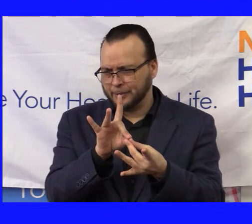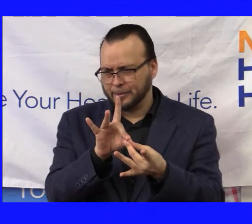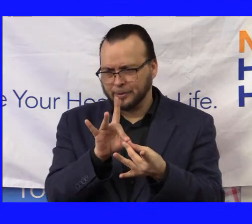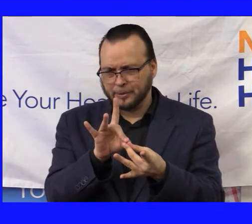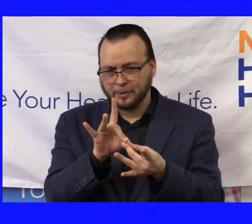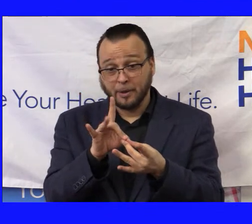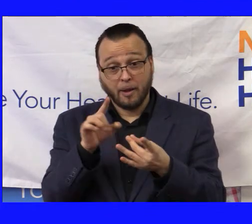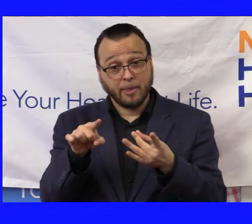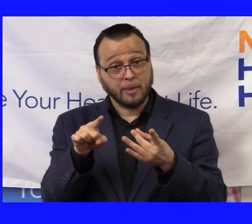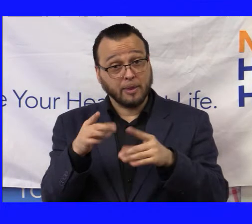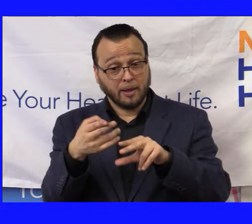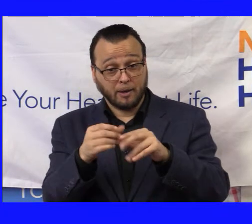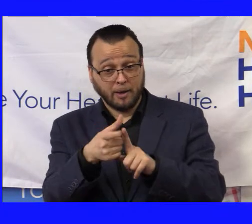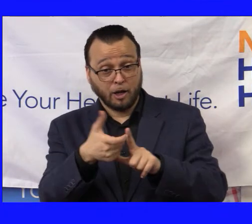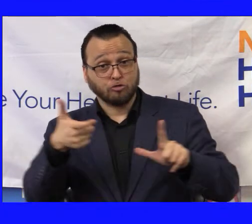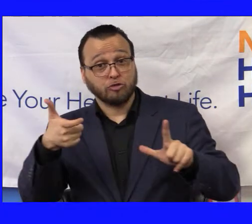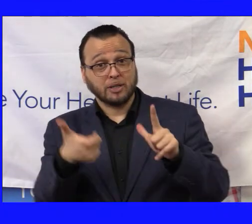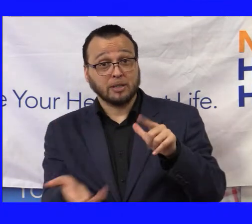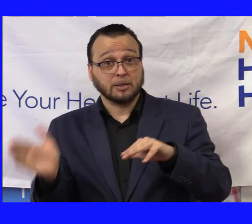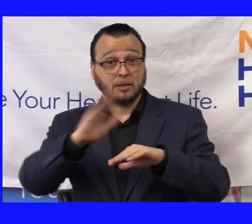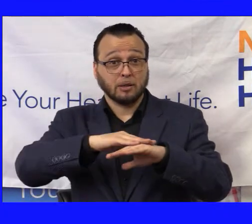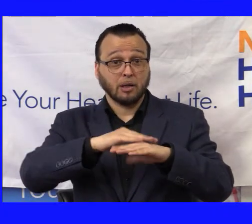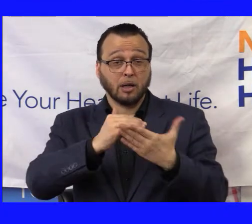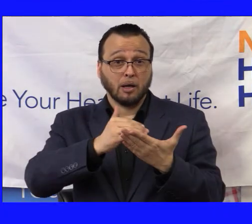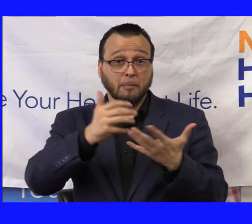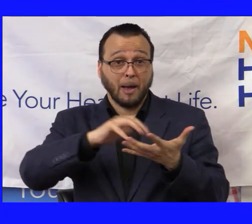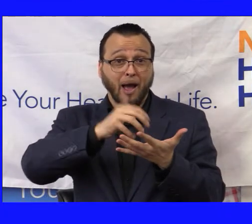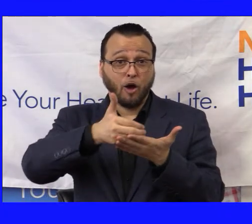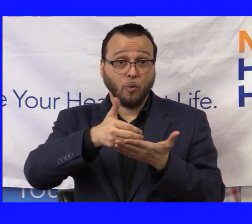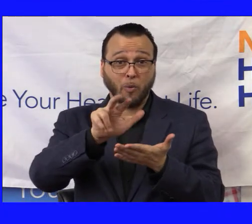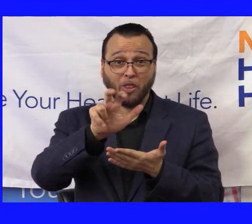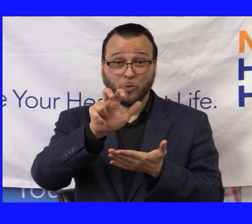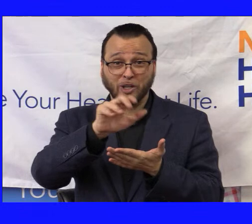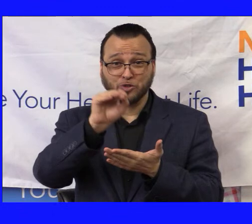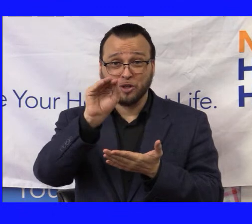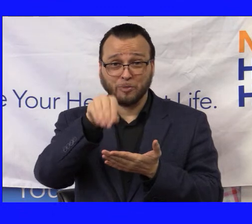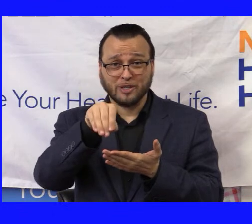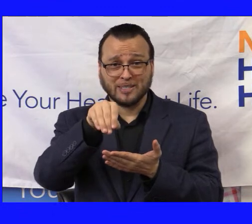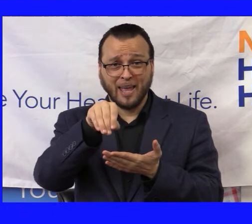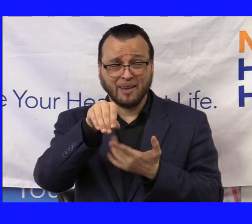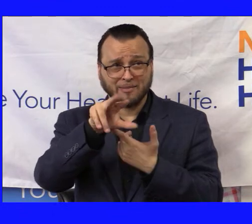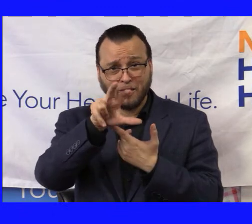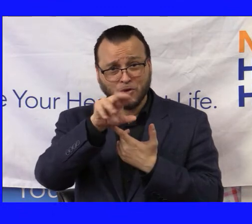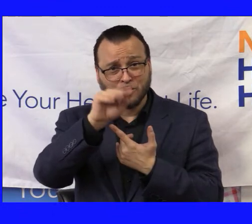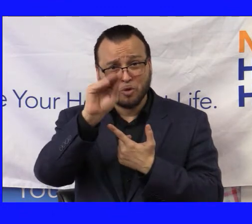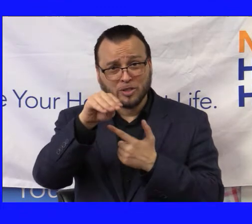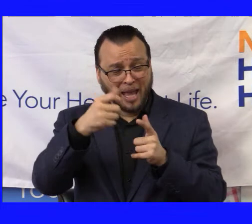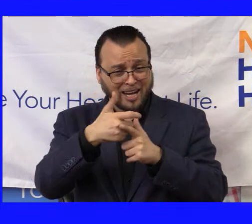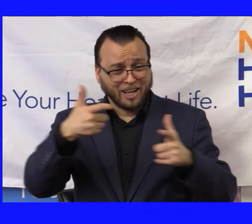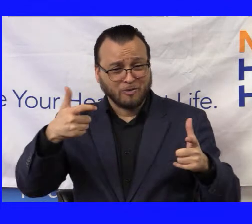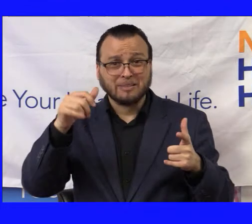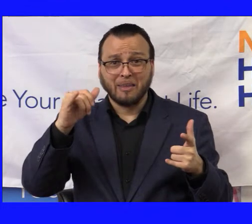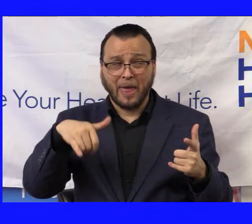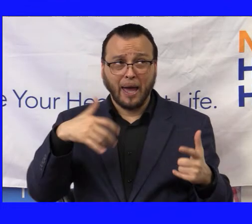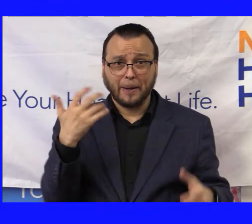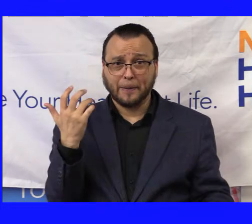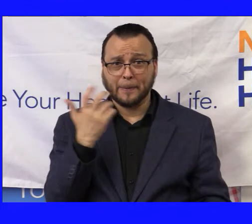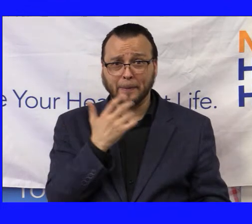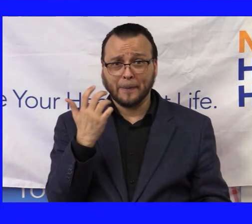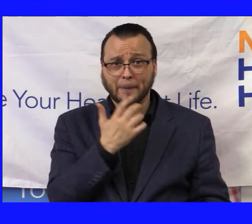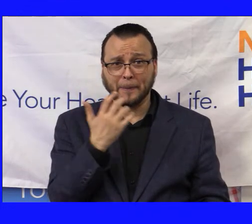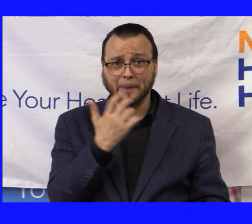speaking here is 300%, which is significant for any contract.